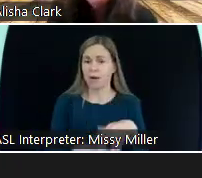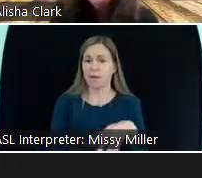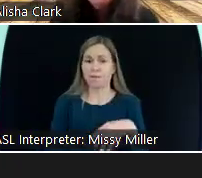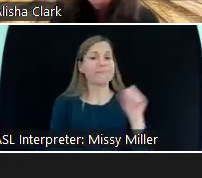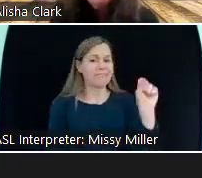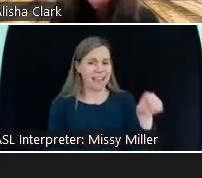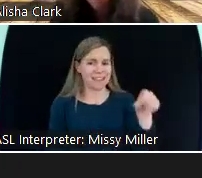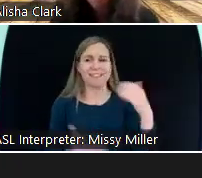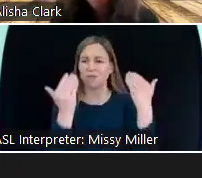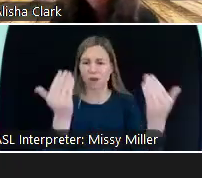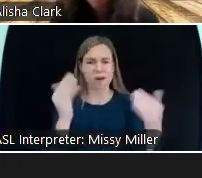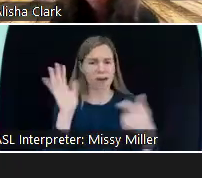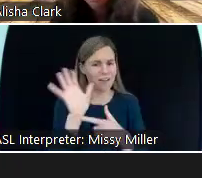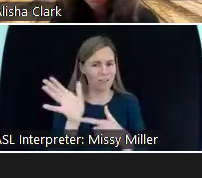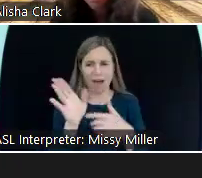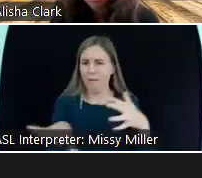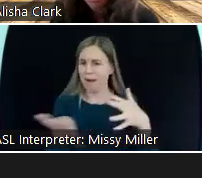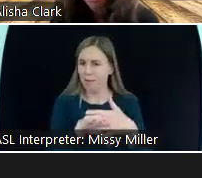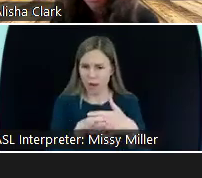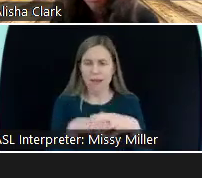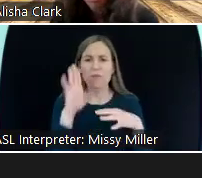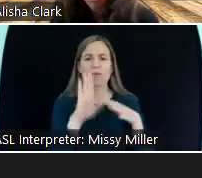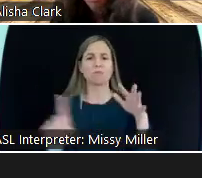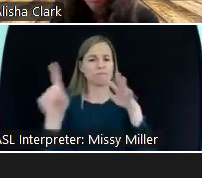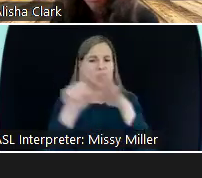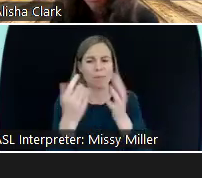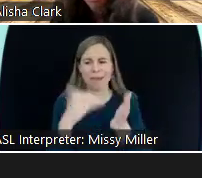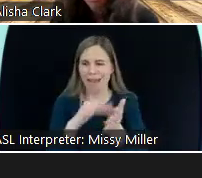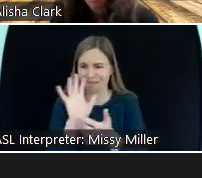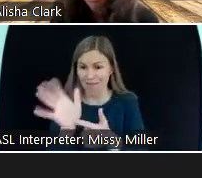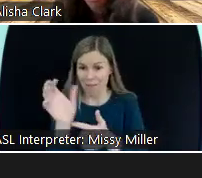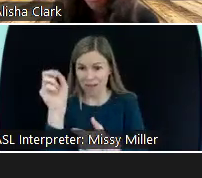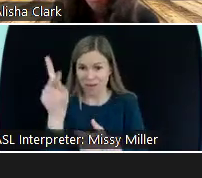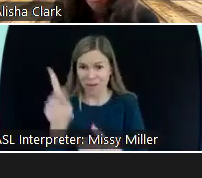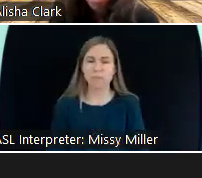Let's take a 5-minute break and reconvene in 5 minutes, please.